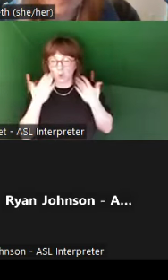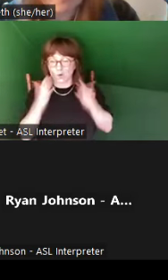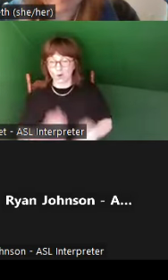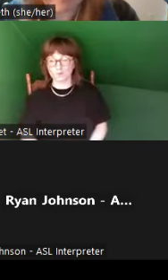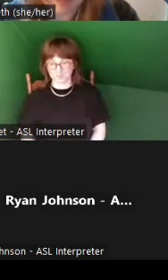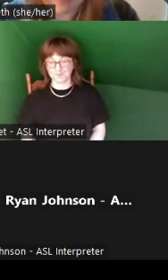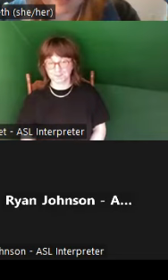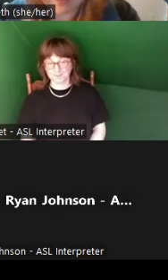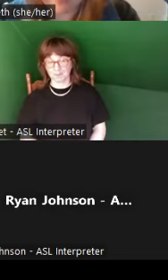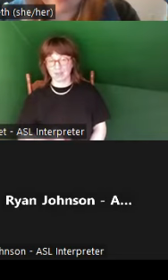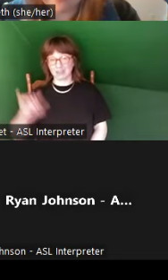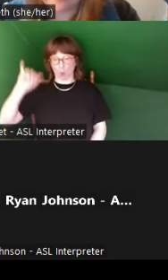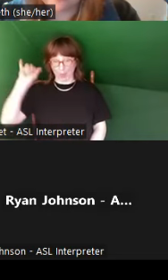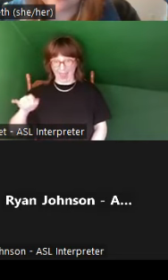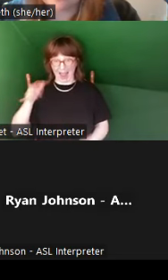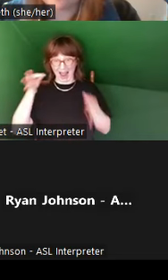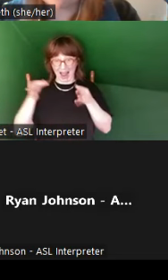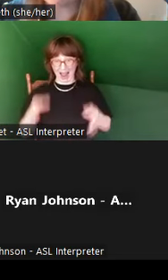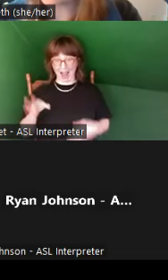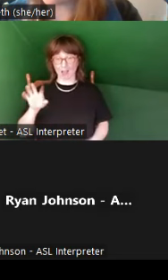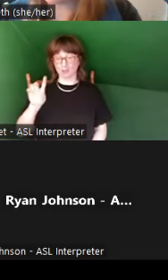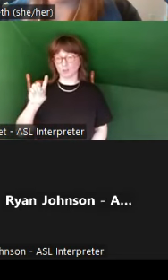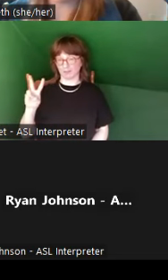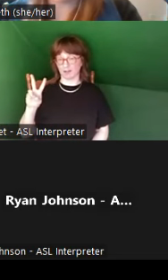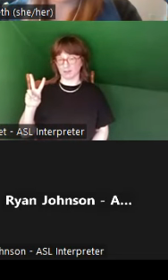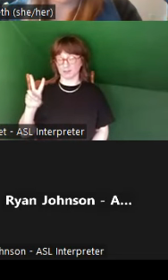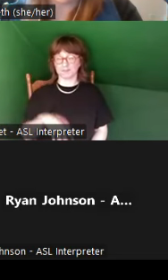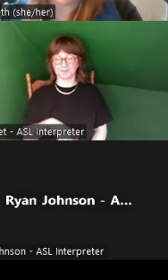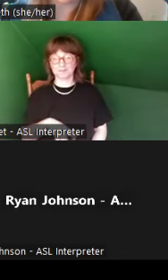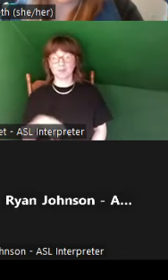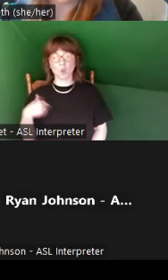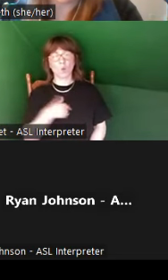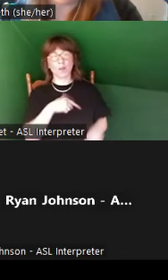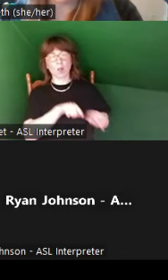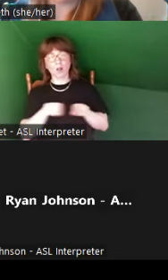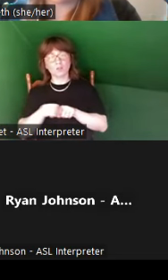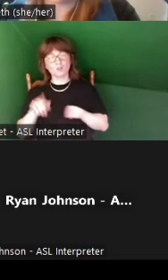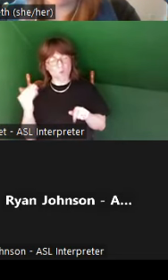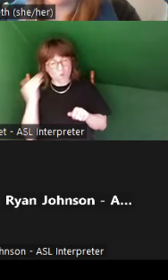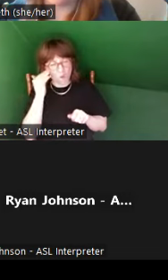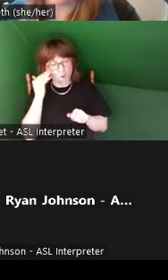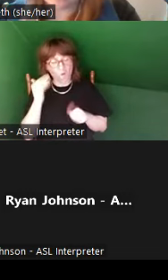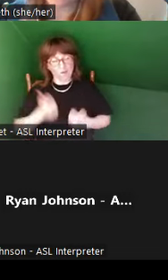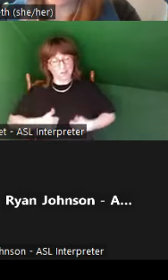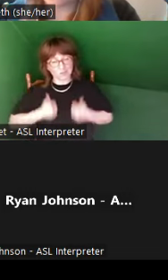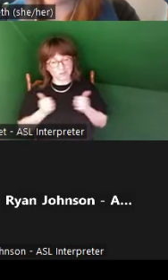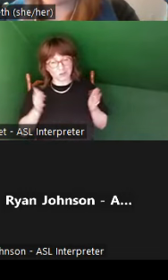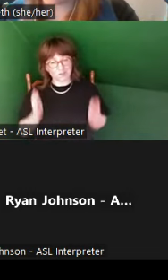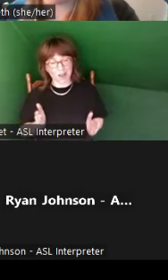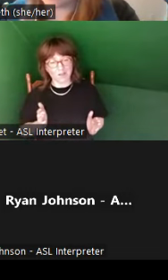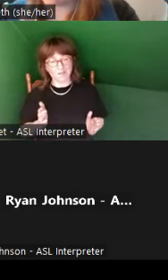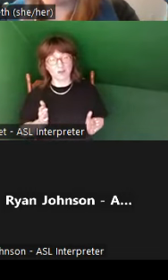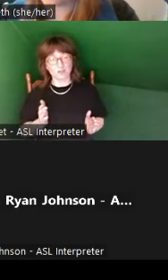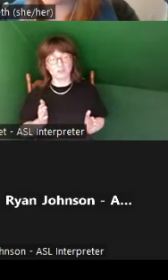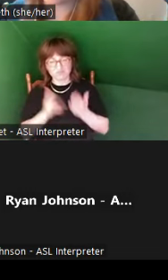So that's what domestic violence is. But we also know that victim survivors of domestic violence get charged